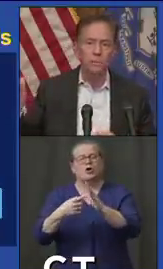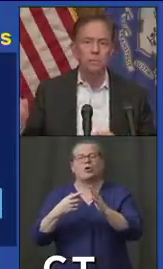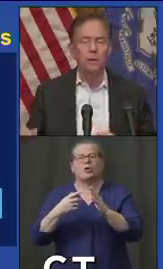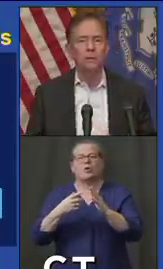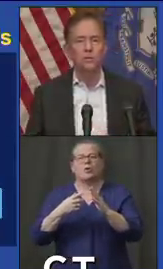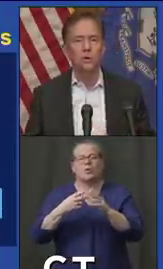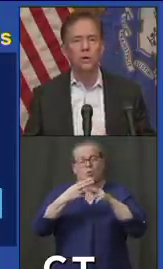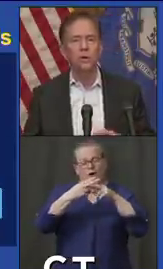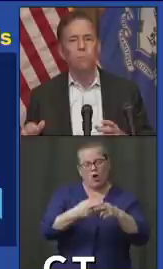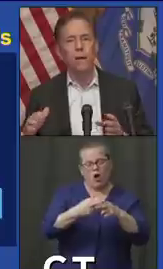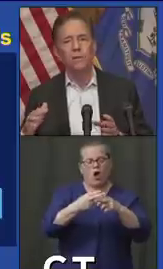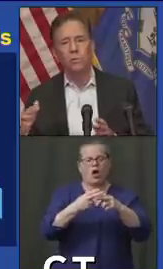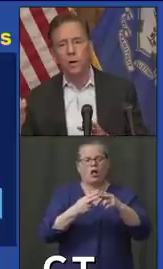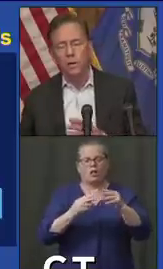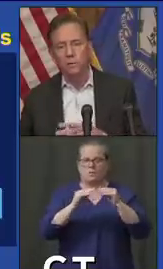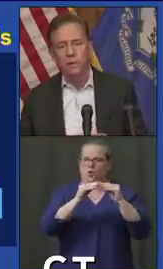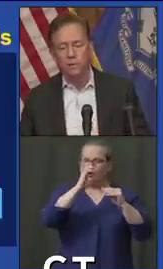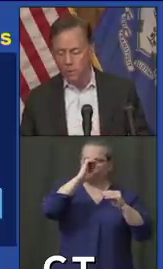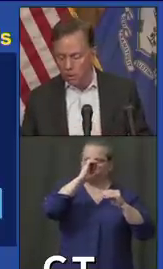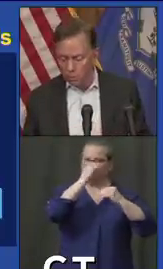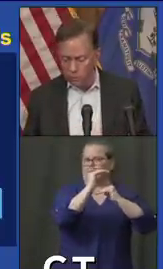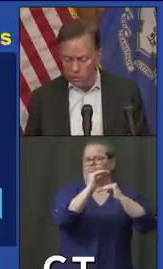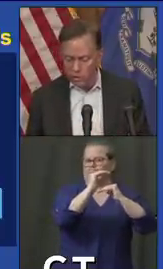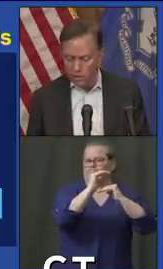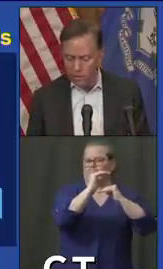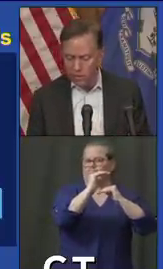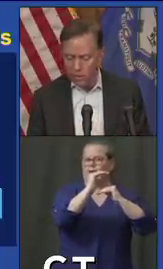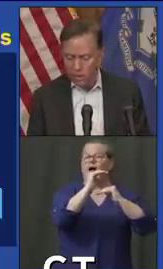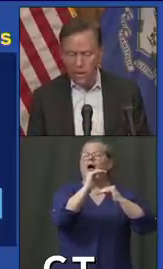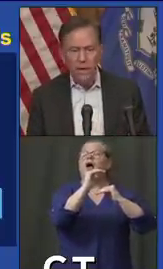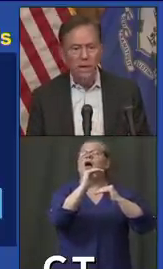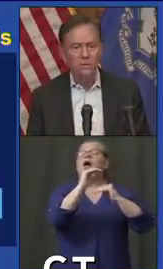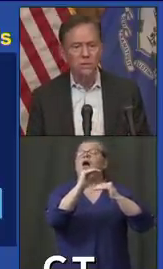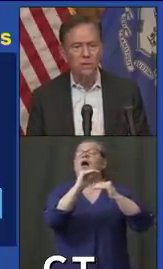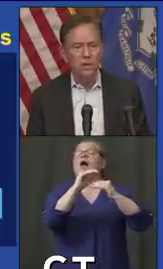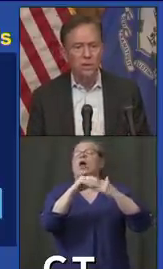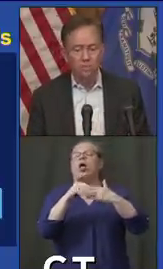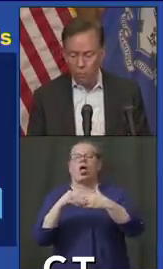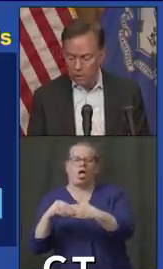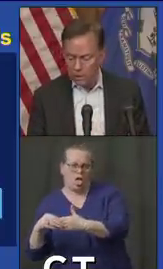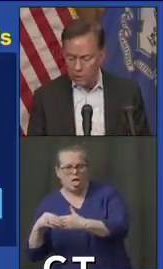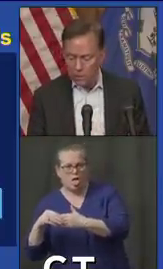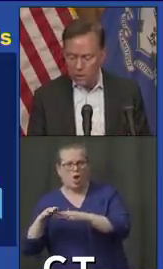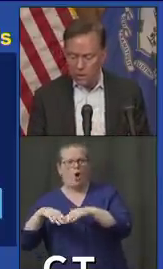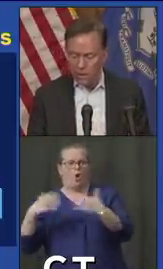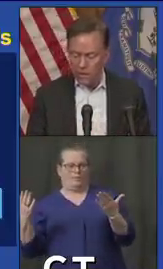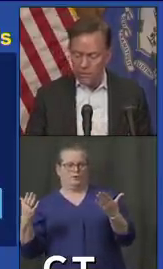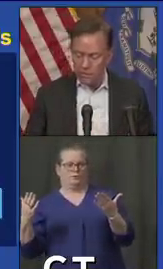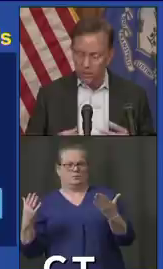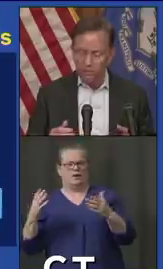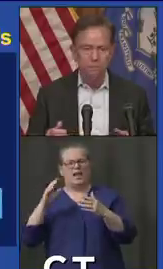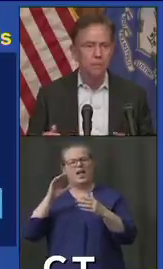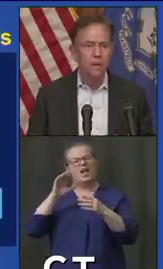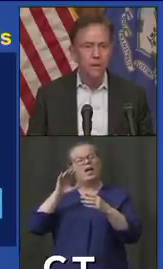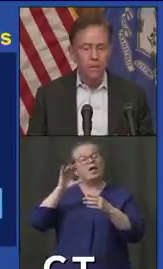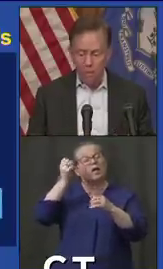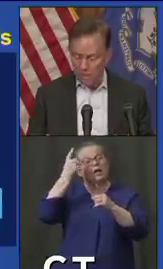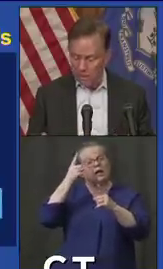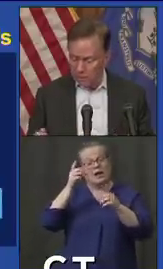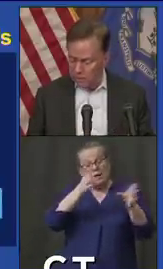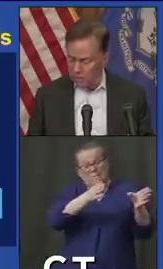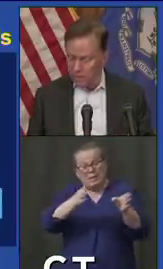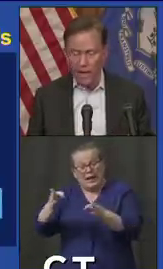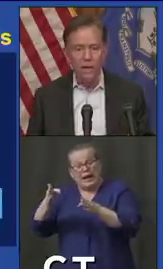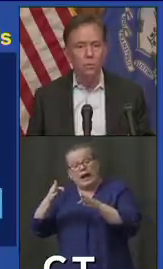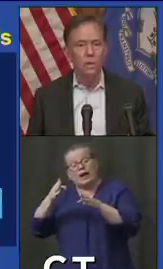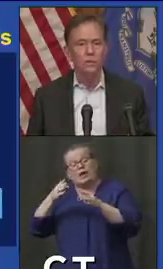open up starting on May 20th as we go through the summer. And I'll just tell you that broadly speaking, it's maybe